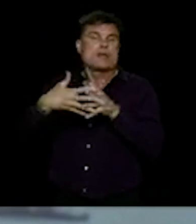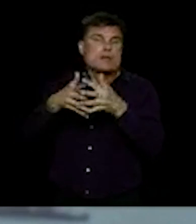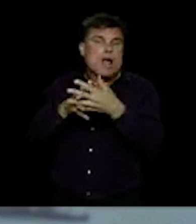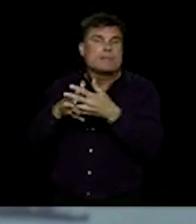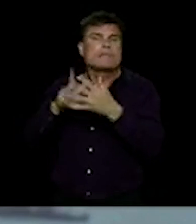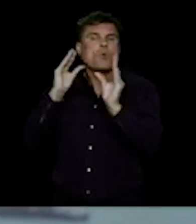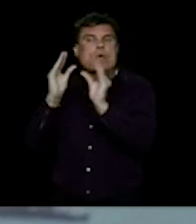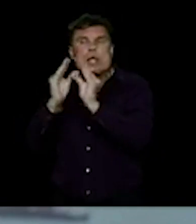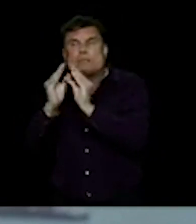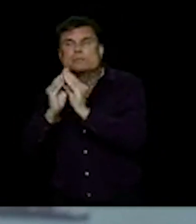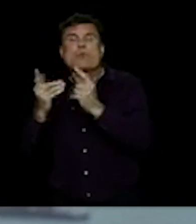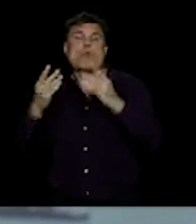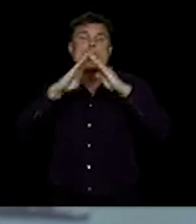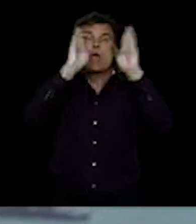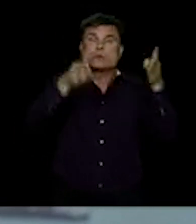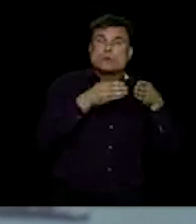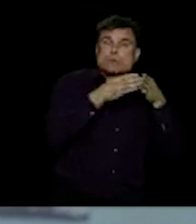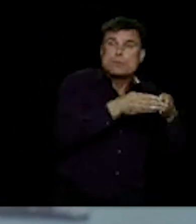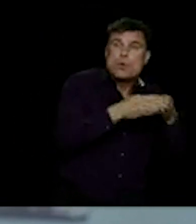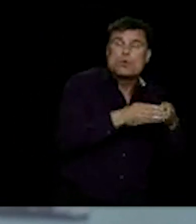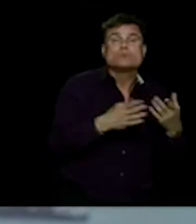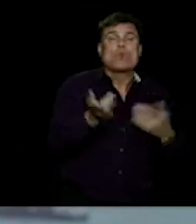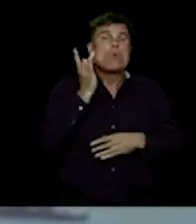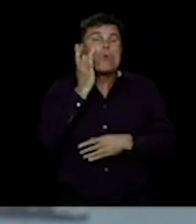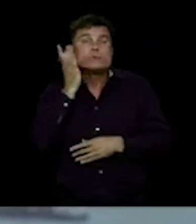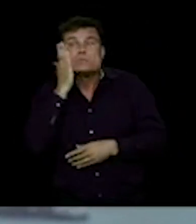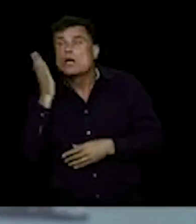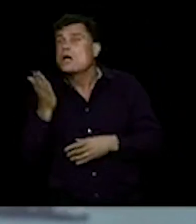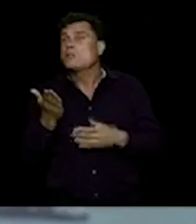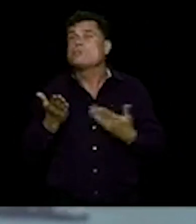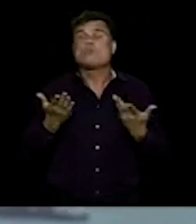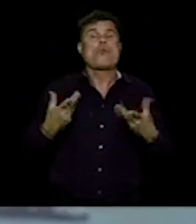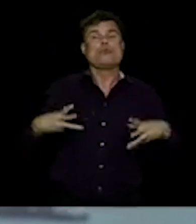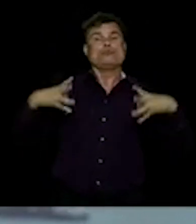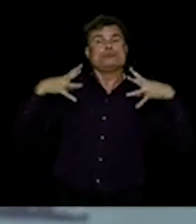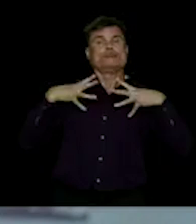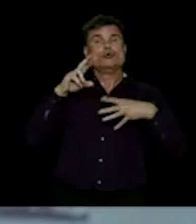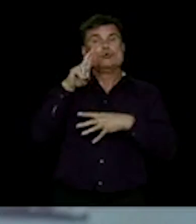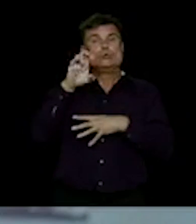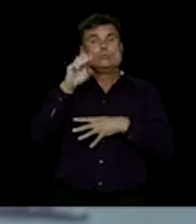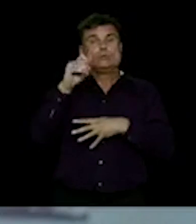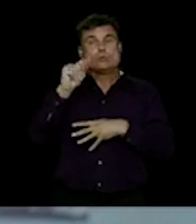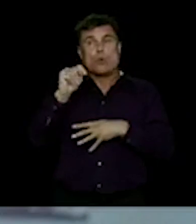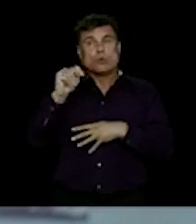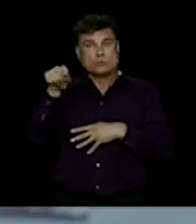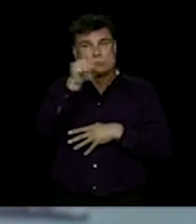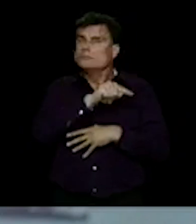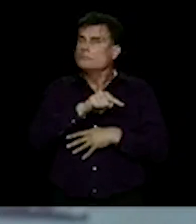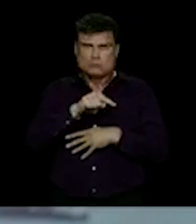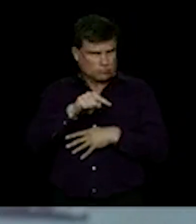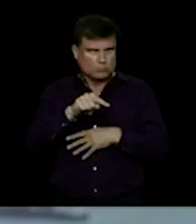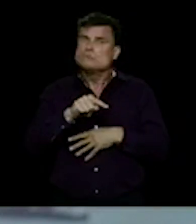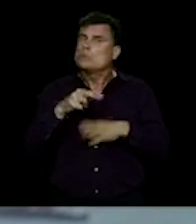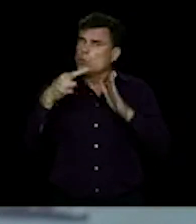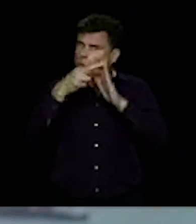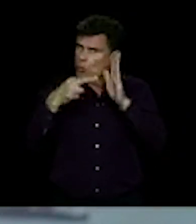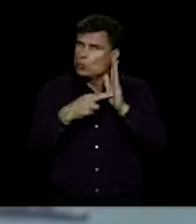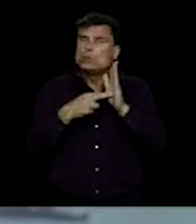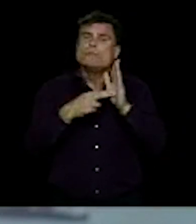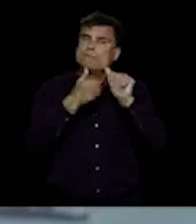those provisions are written into rental agreements, whether it's in a resort, a hotel room, or whether it's a